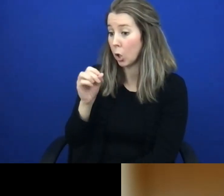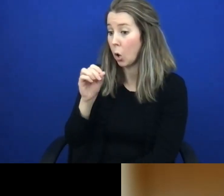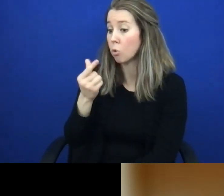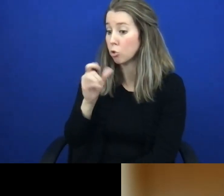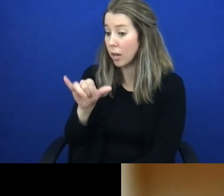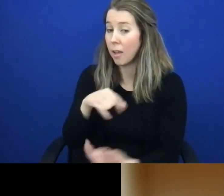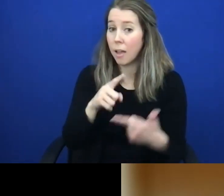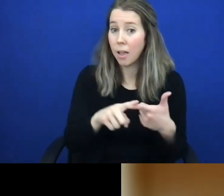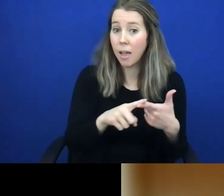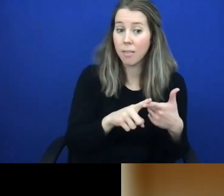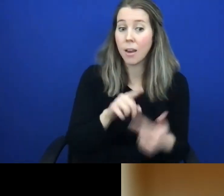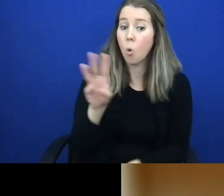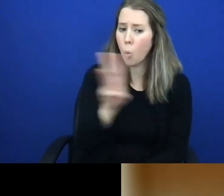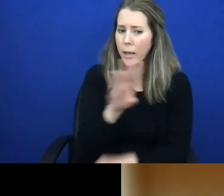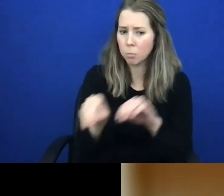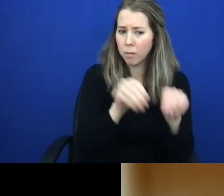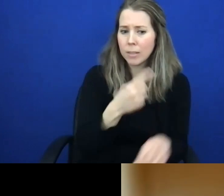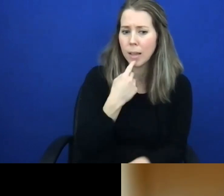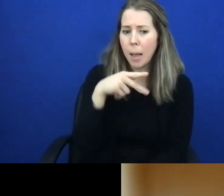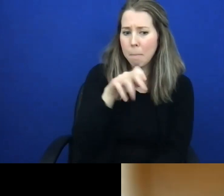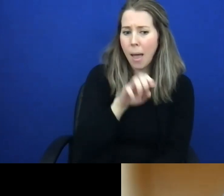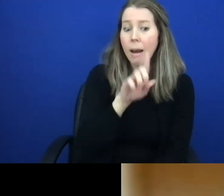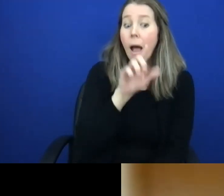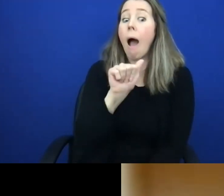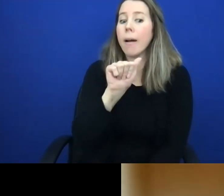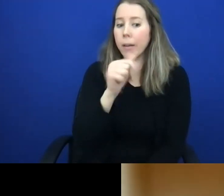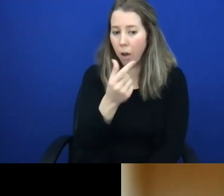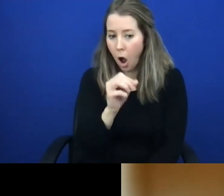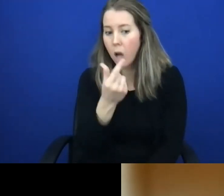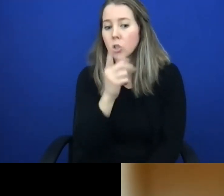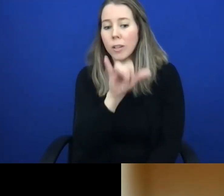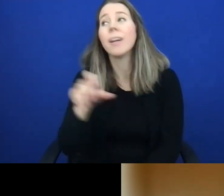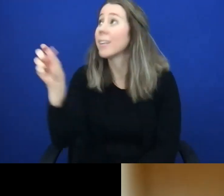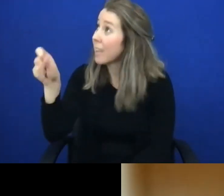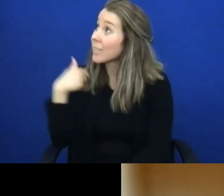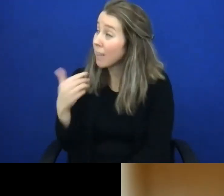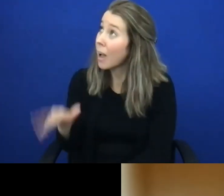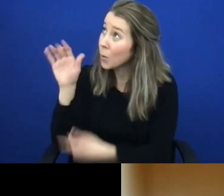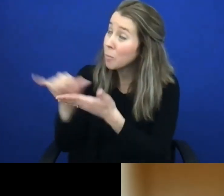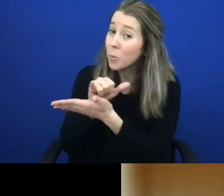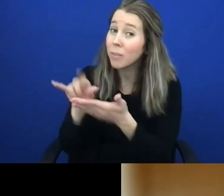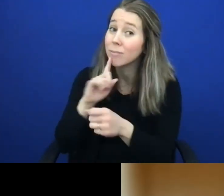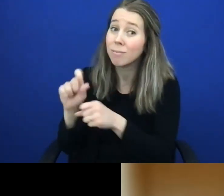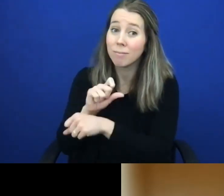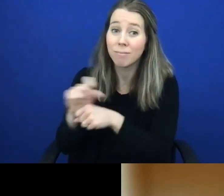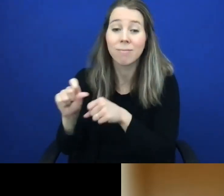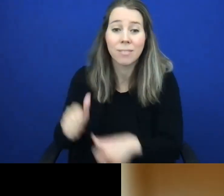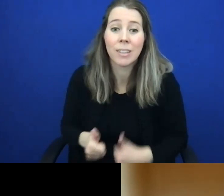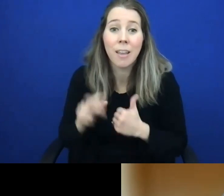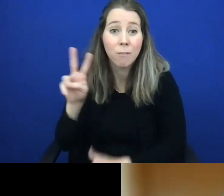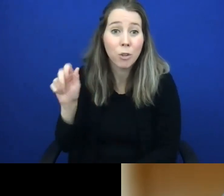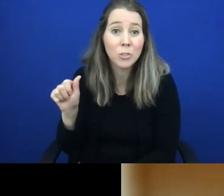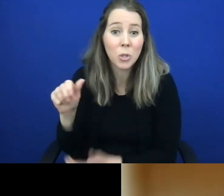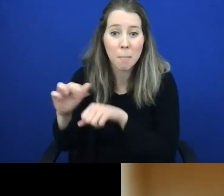we used pedagogies. I did. I grew up in New York, and I actually lived in Virginia Beach for many